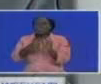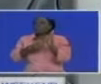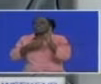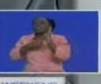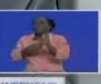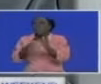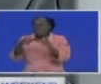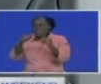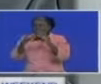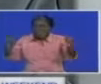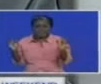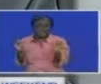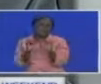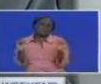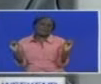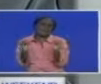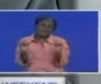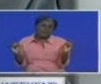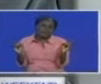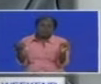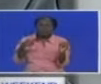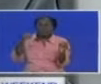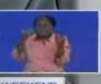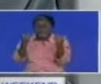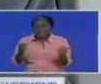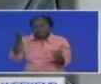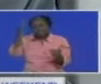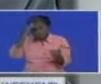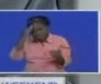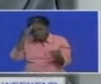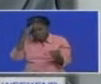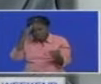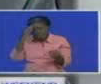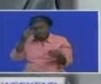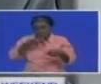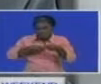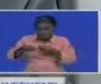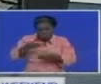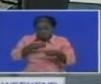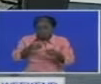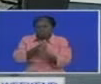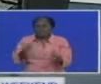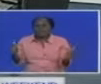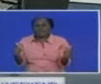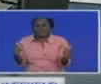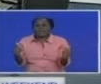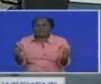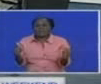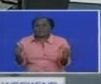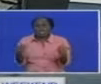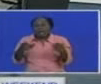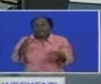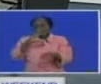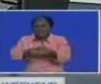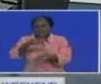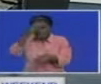that we are enemies. We need to know that and then deal with them with the total decorum. That is how we earn respect. Professor, even